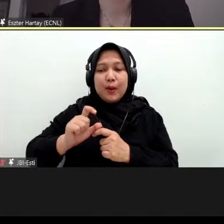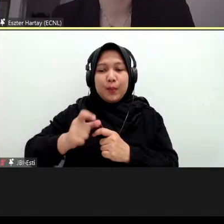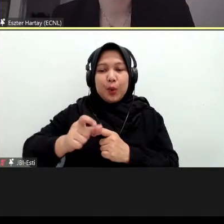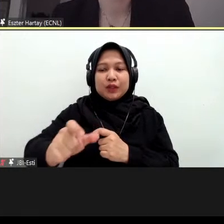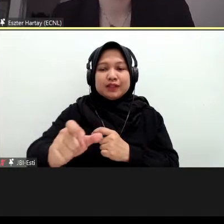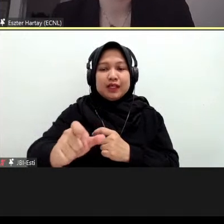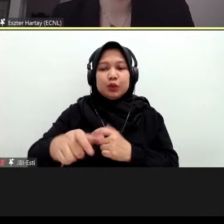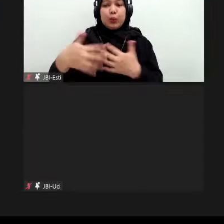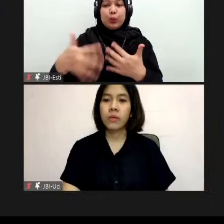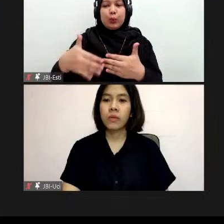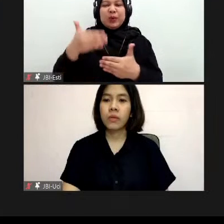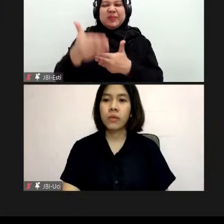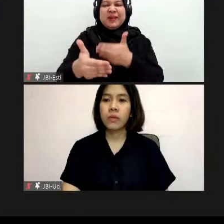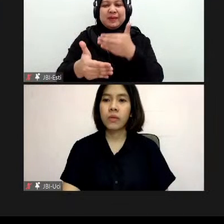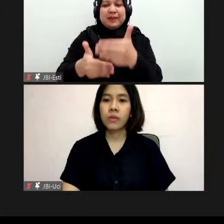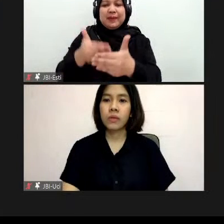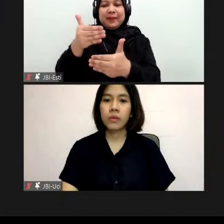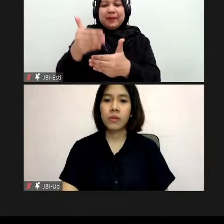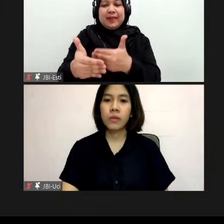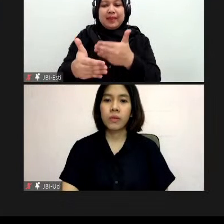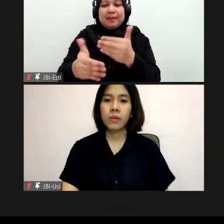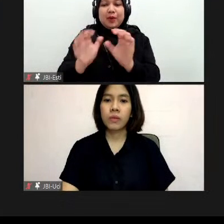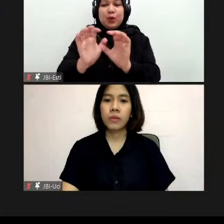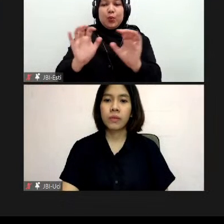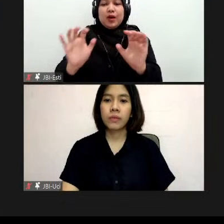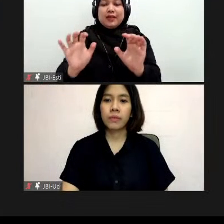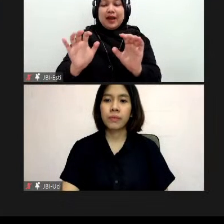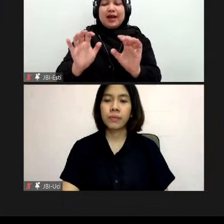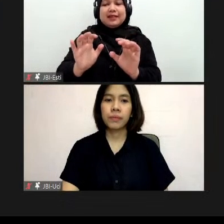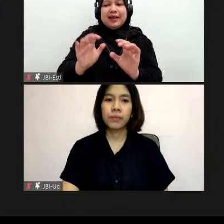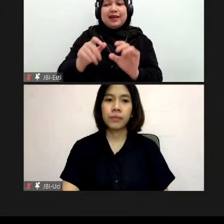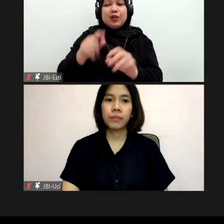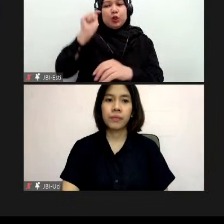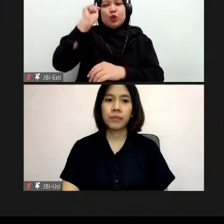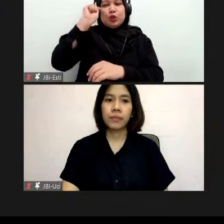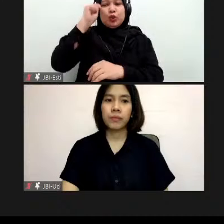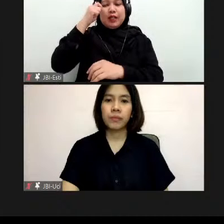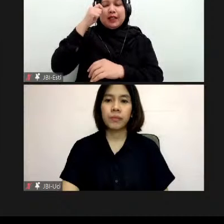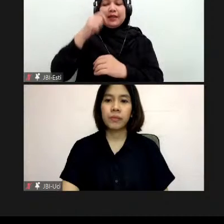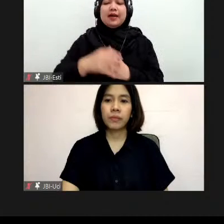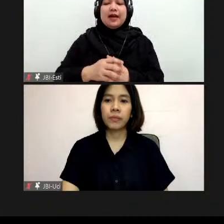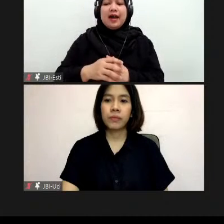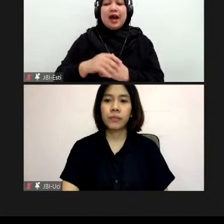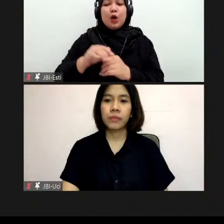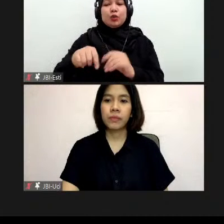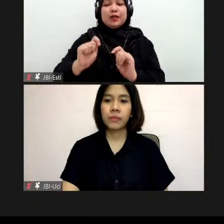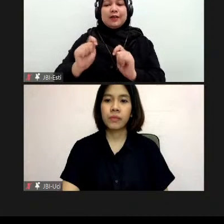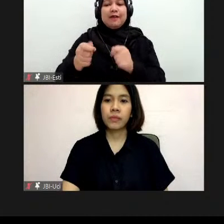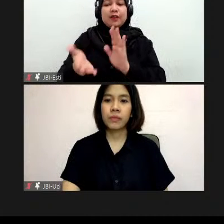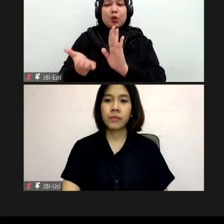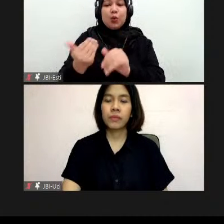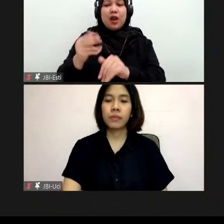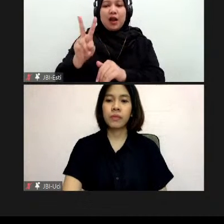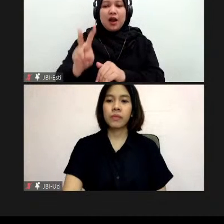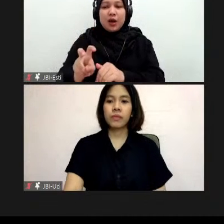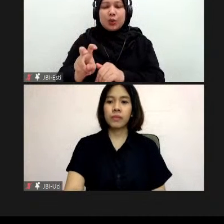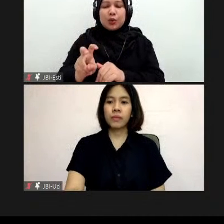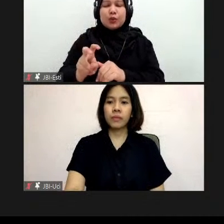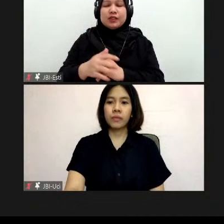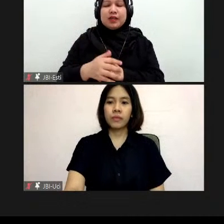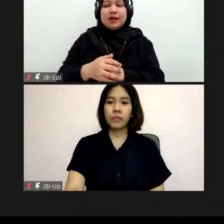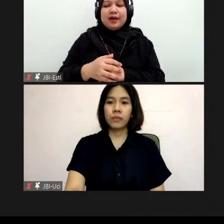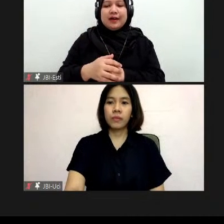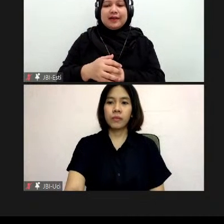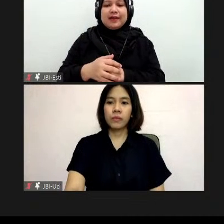where rapid response is crucial. In some countries, laws require that all donors are identifiable.